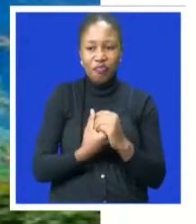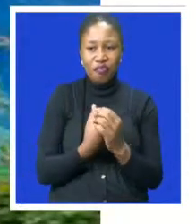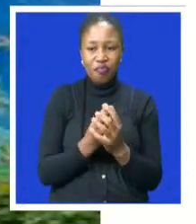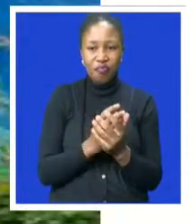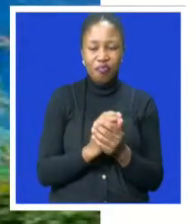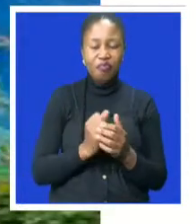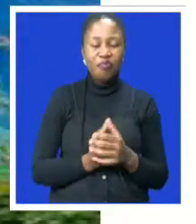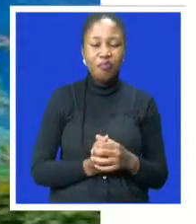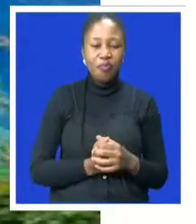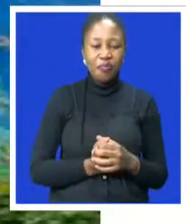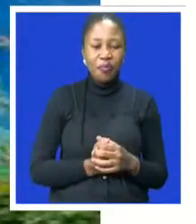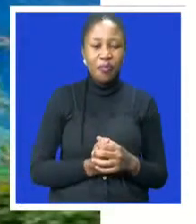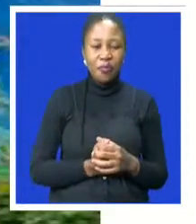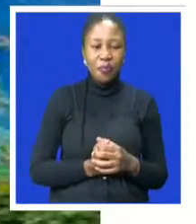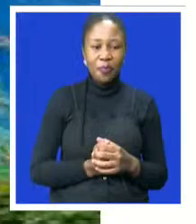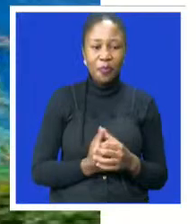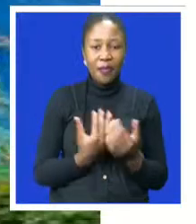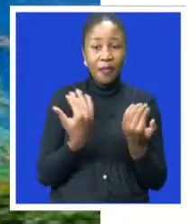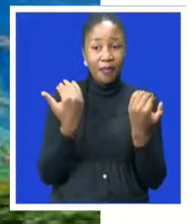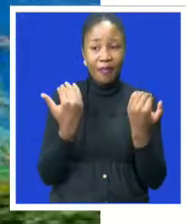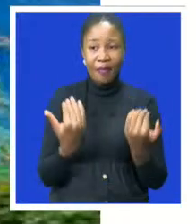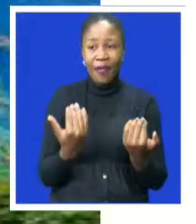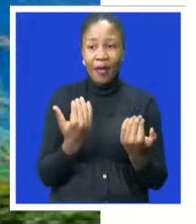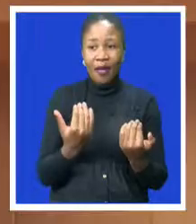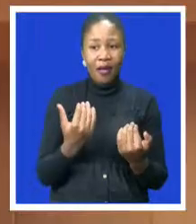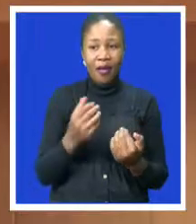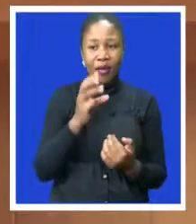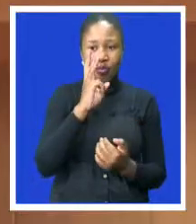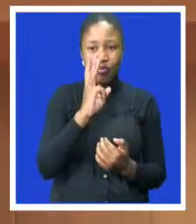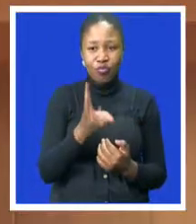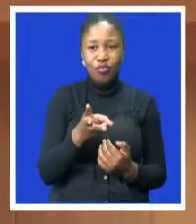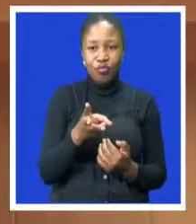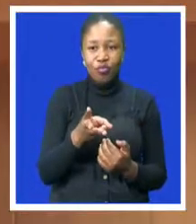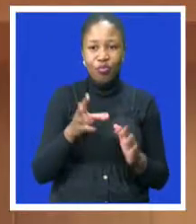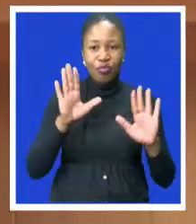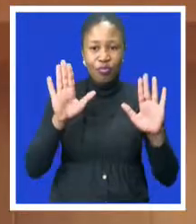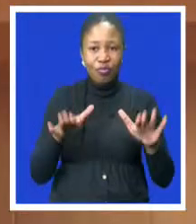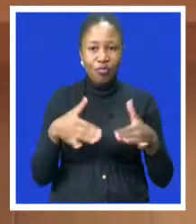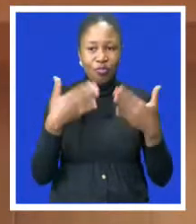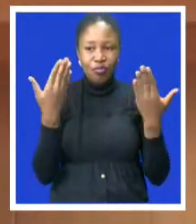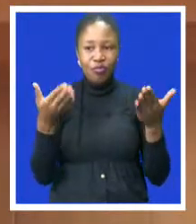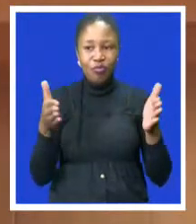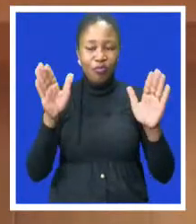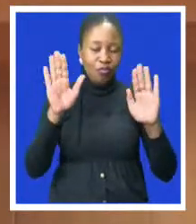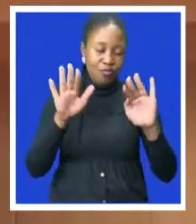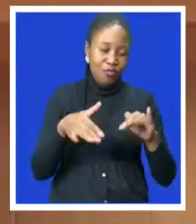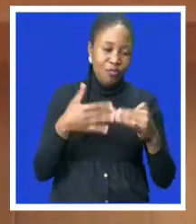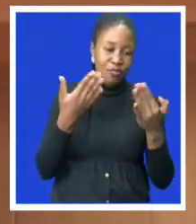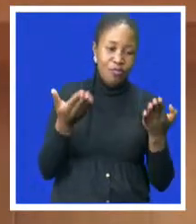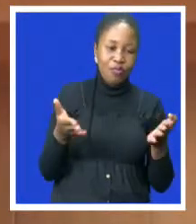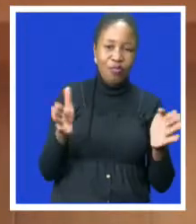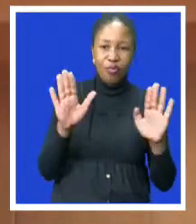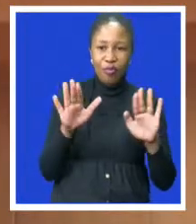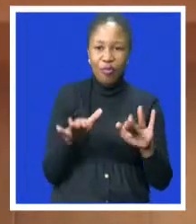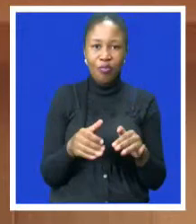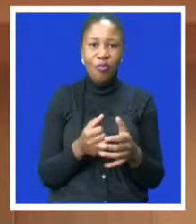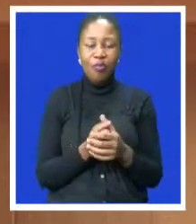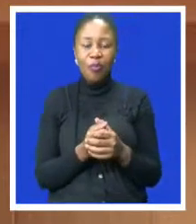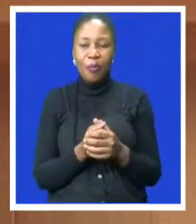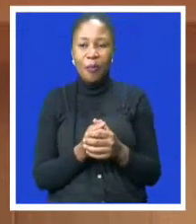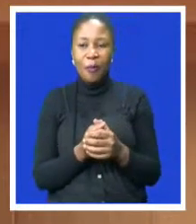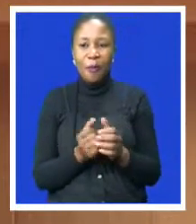Oh, dear Lena, now we are going to sing a song. But the song is about land,